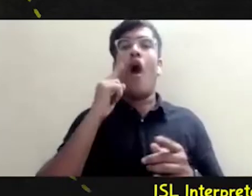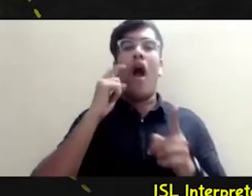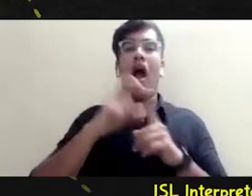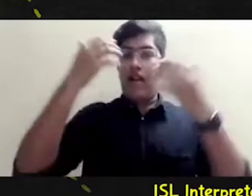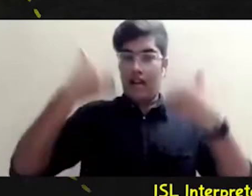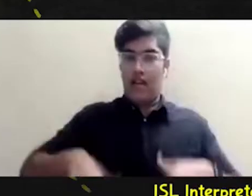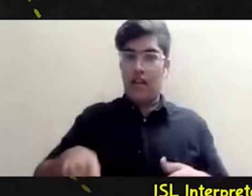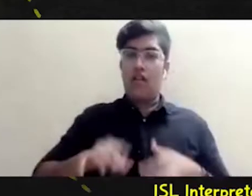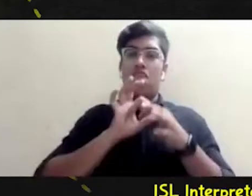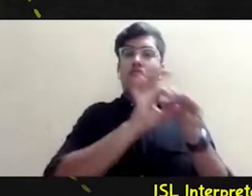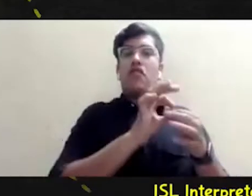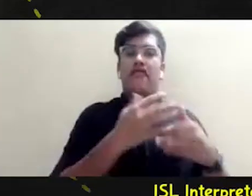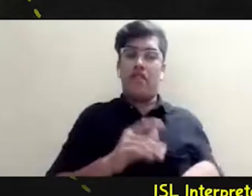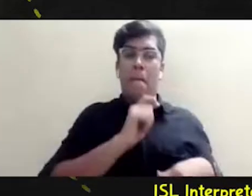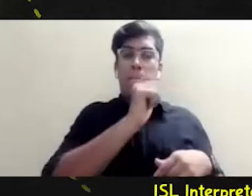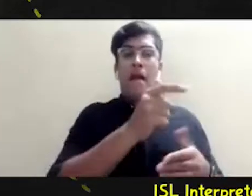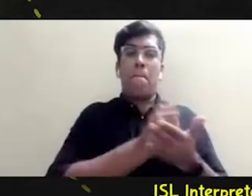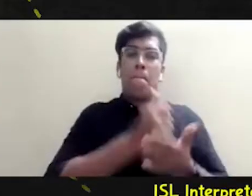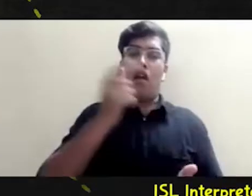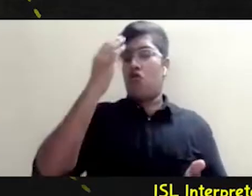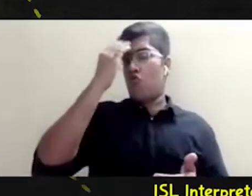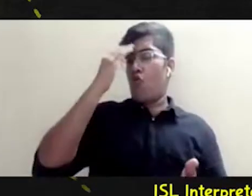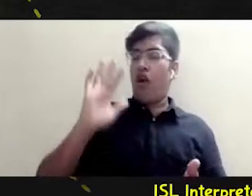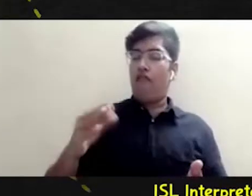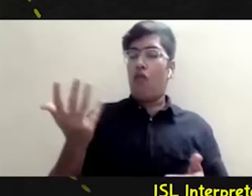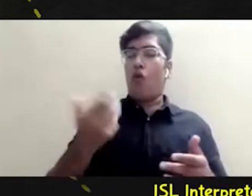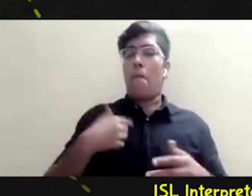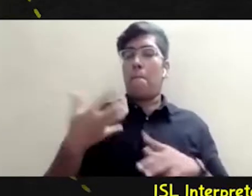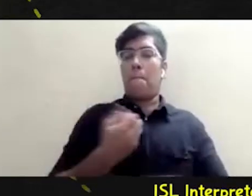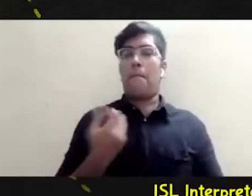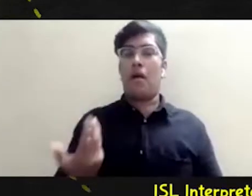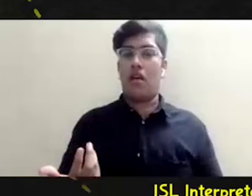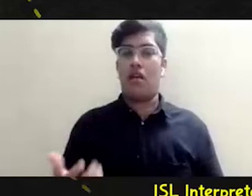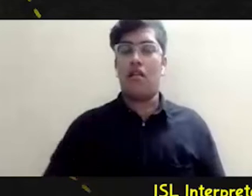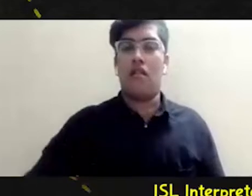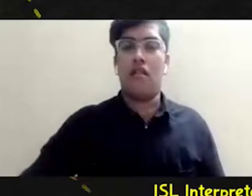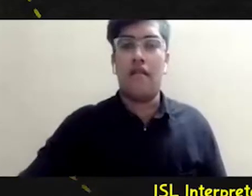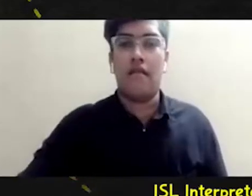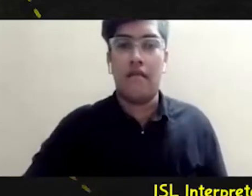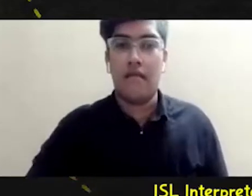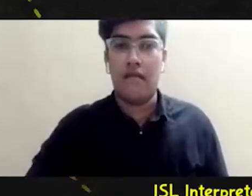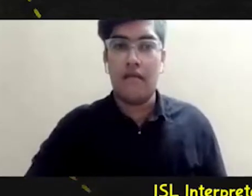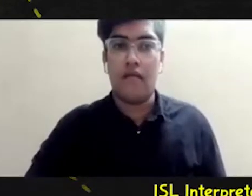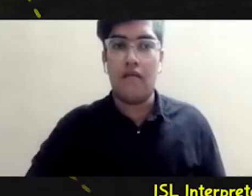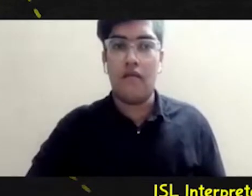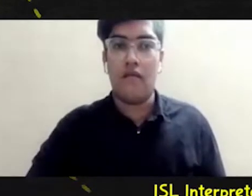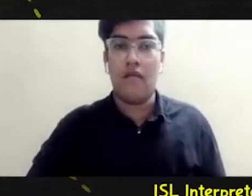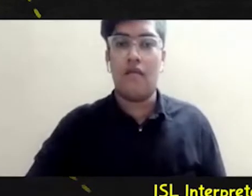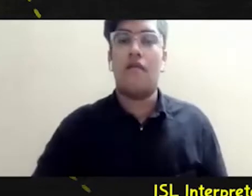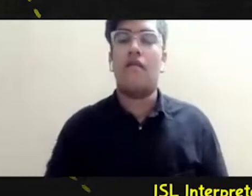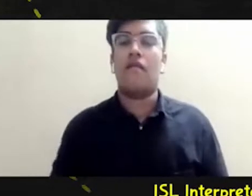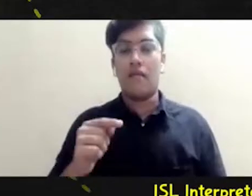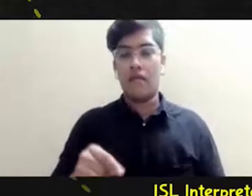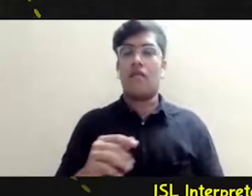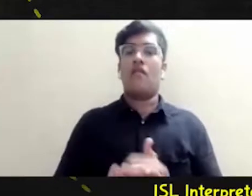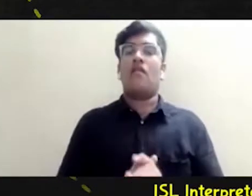When we are making a payment, our bank already knows what our ID document is and what our gender is, right? So